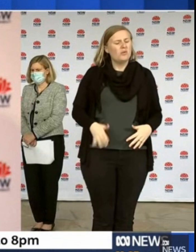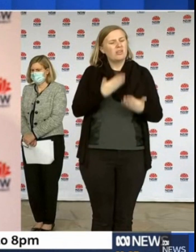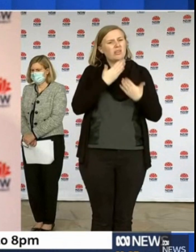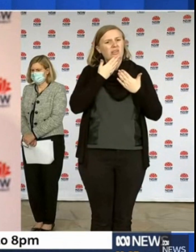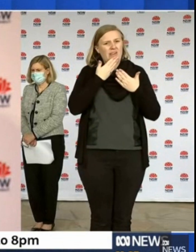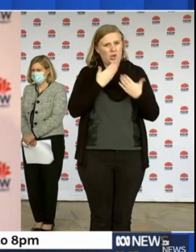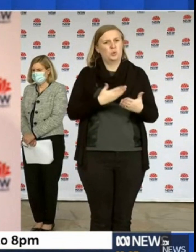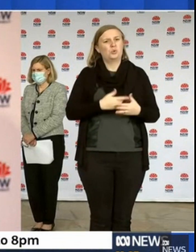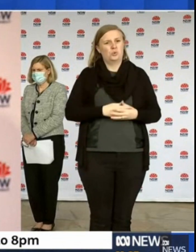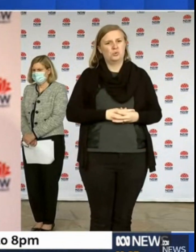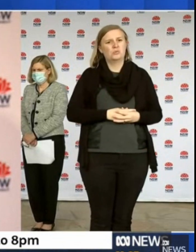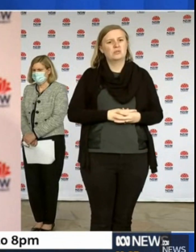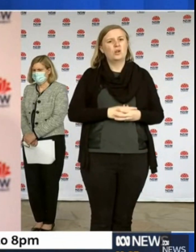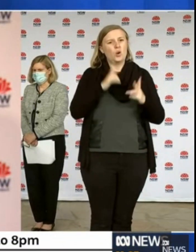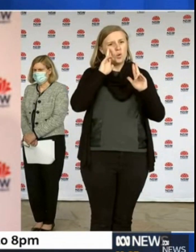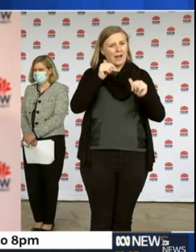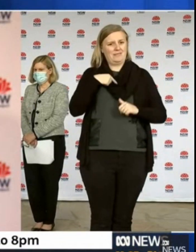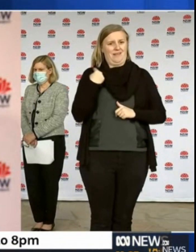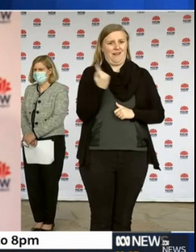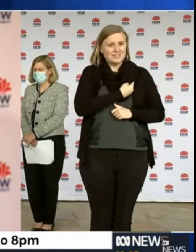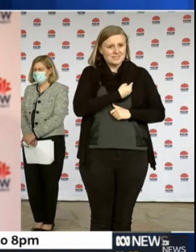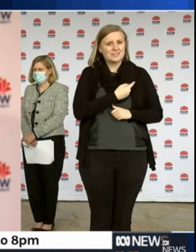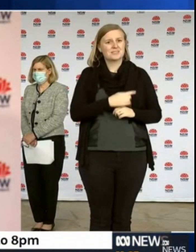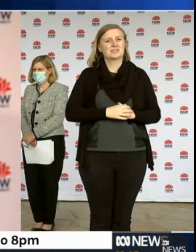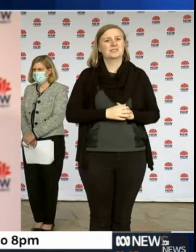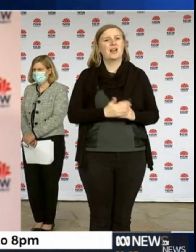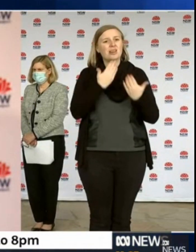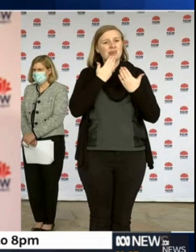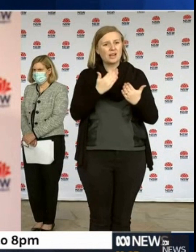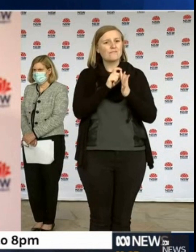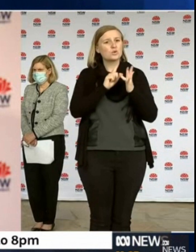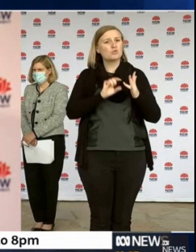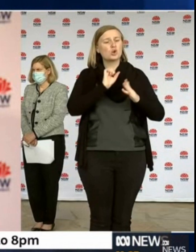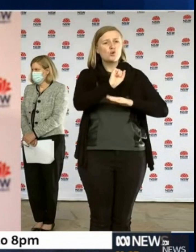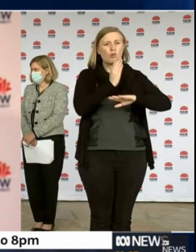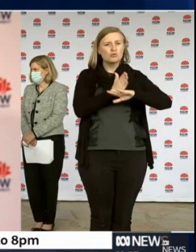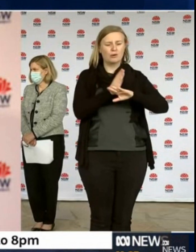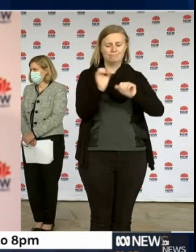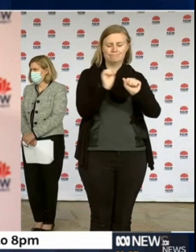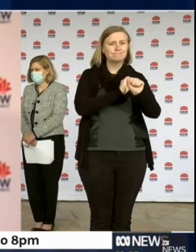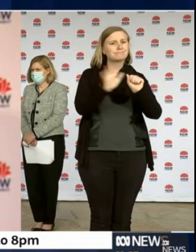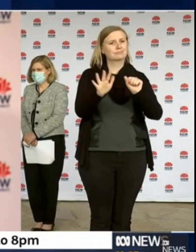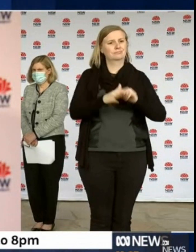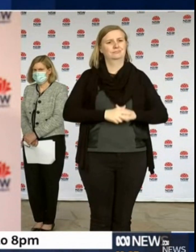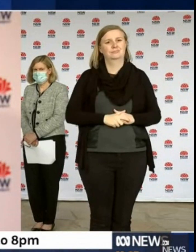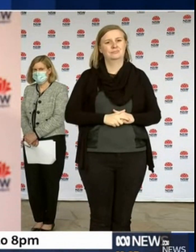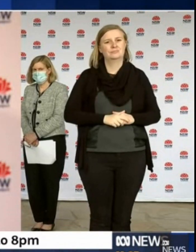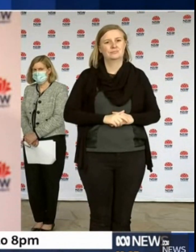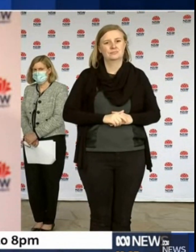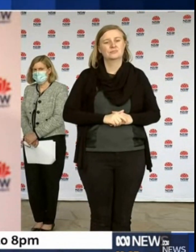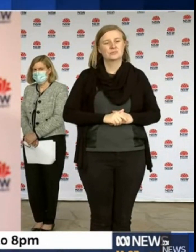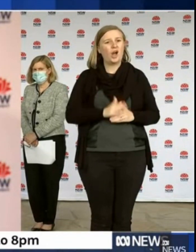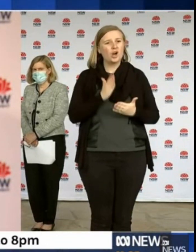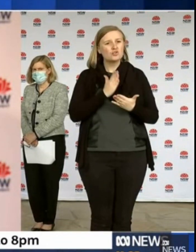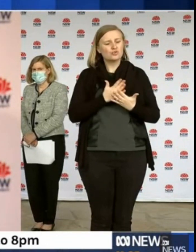directly with people who have the virus. So we need to thank them for keeping us safe and thank them for doing their jobs so